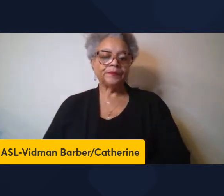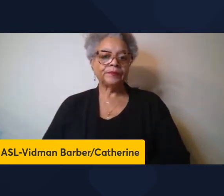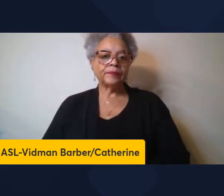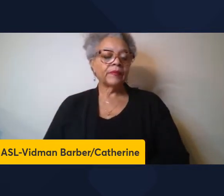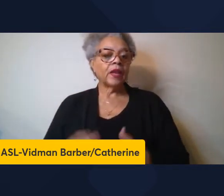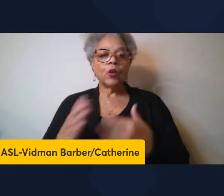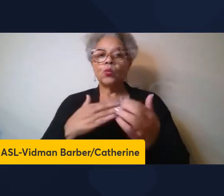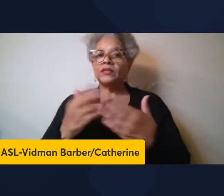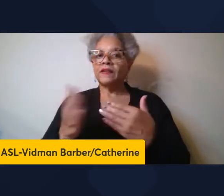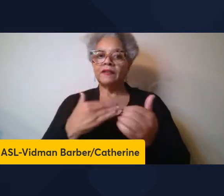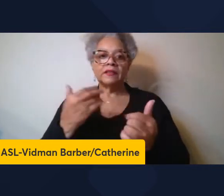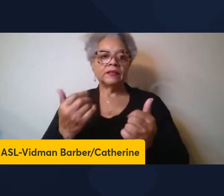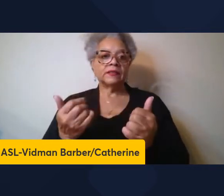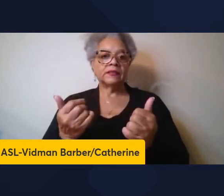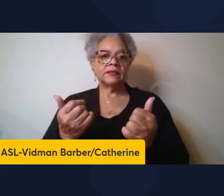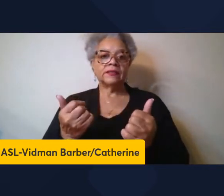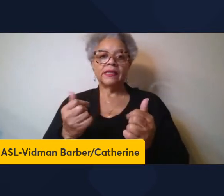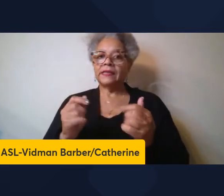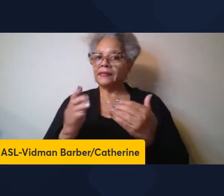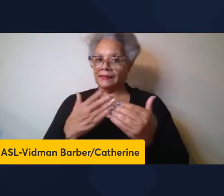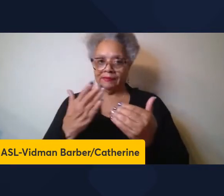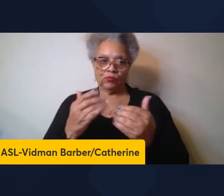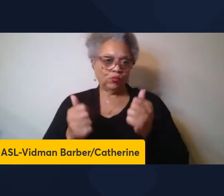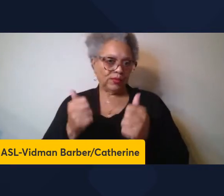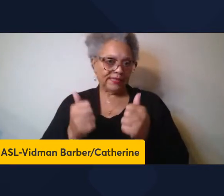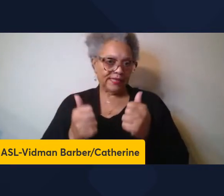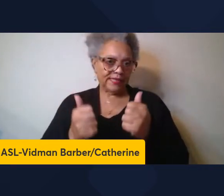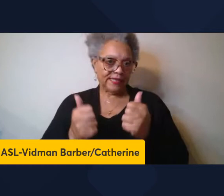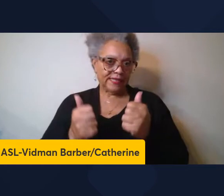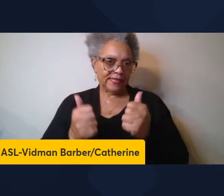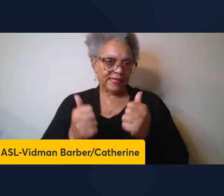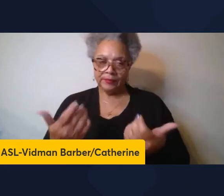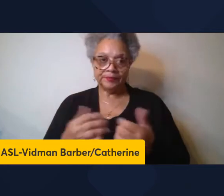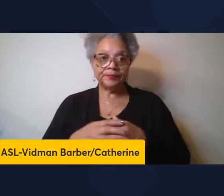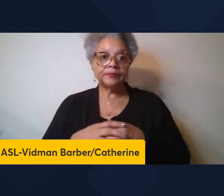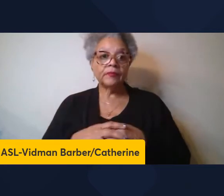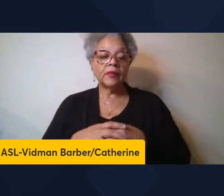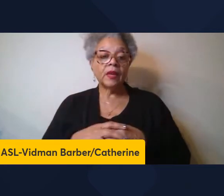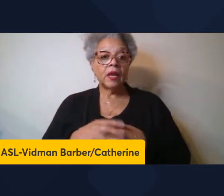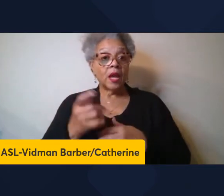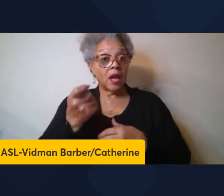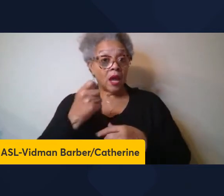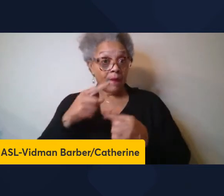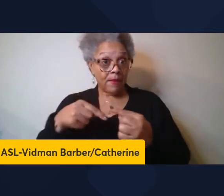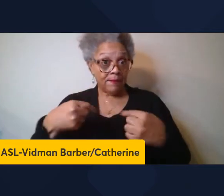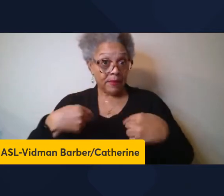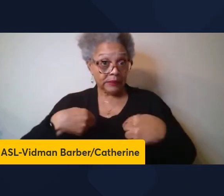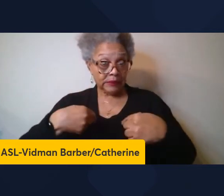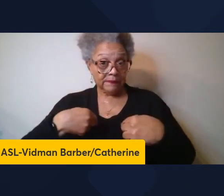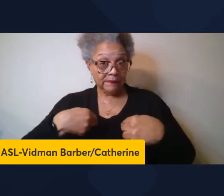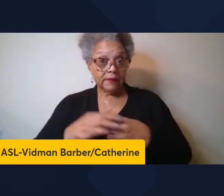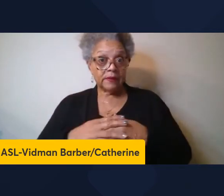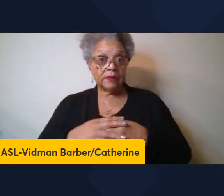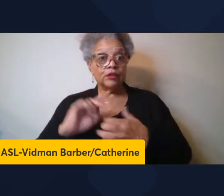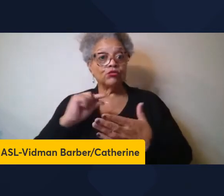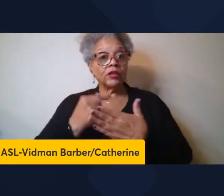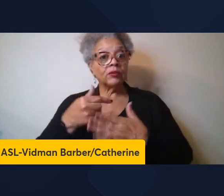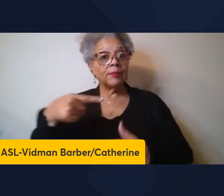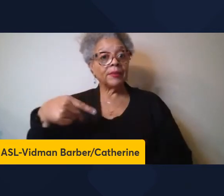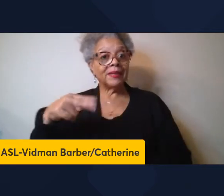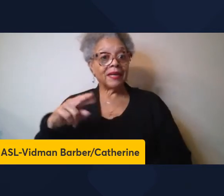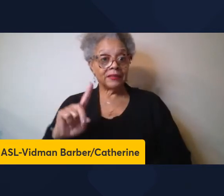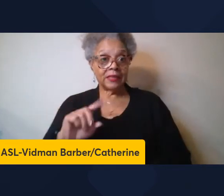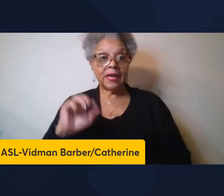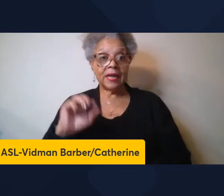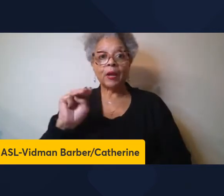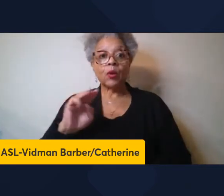is the most convenient. So a little bit about me. I graduated from my PhD in